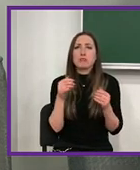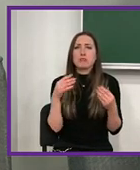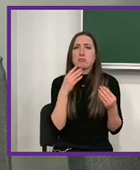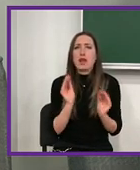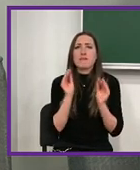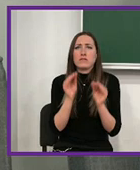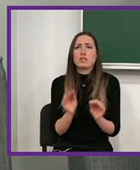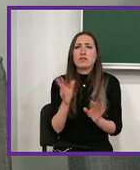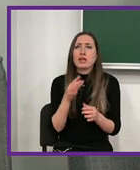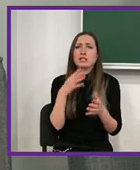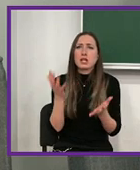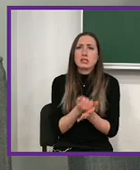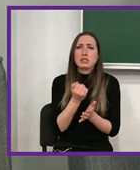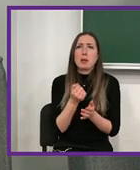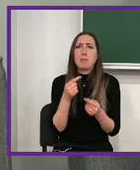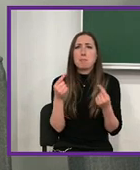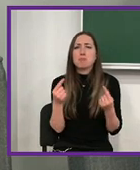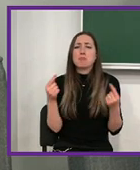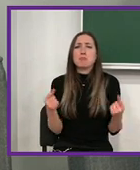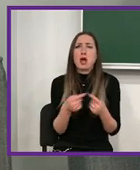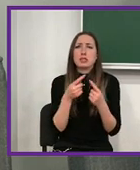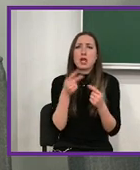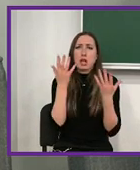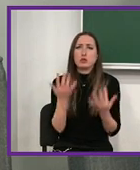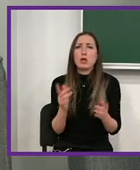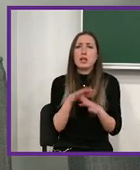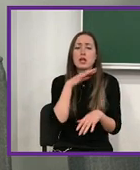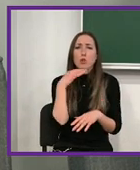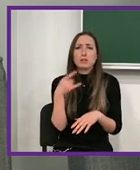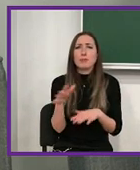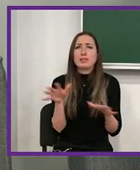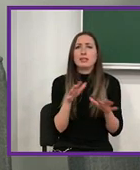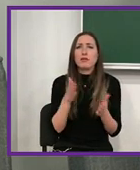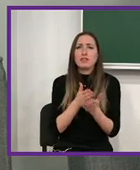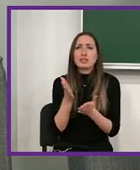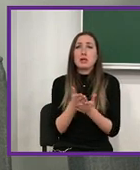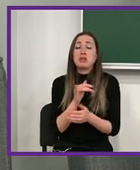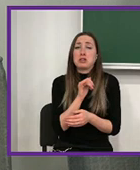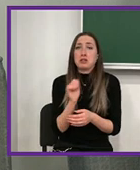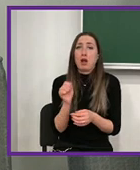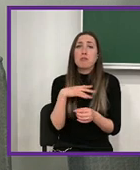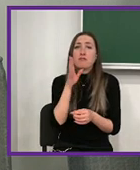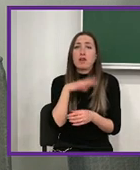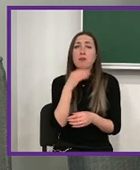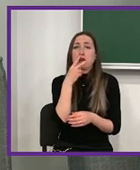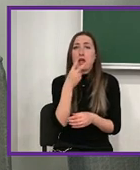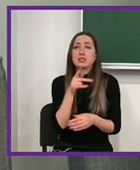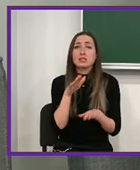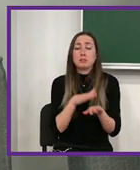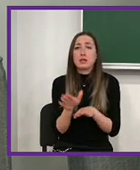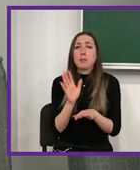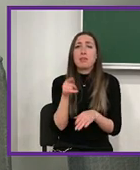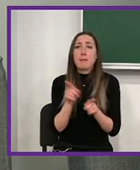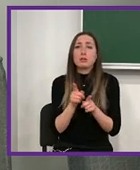results? And for many of the actions, yes, we could say that they had done. But for others, they were